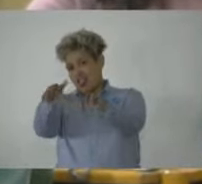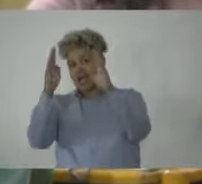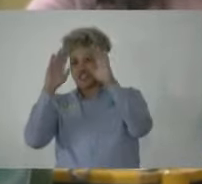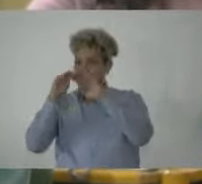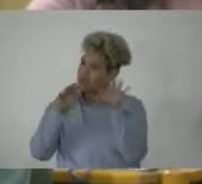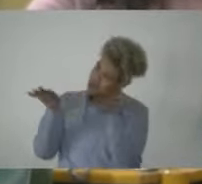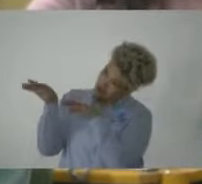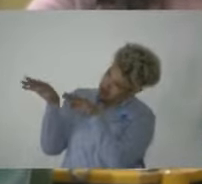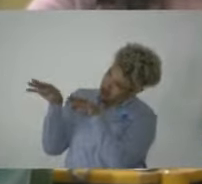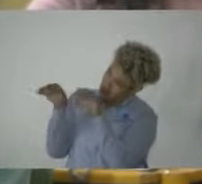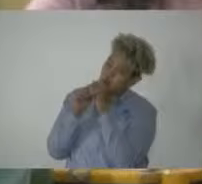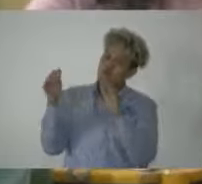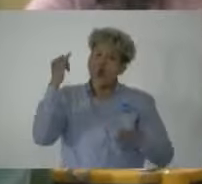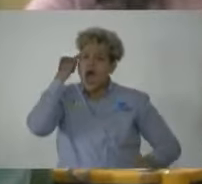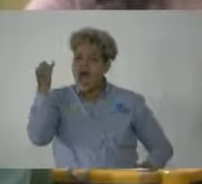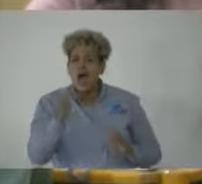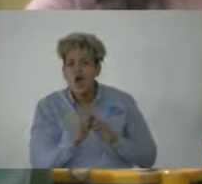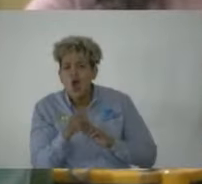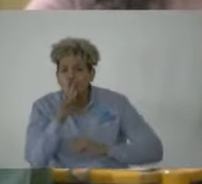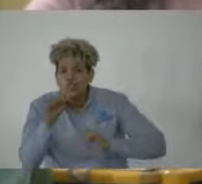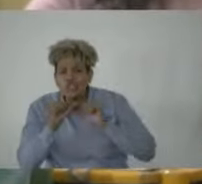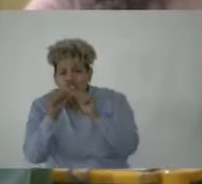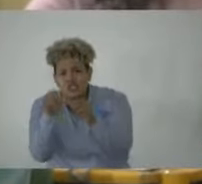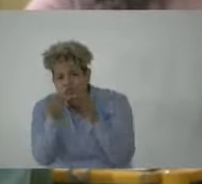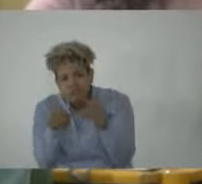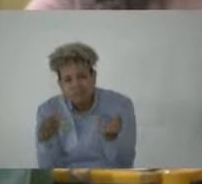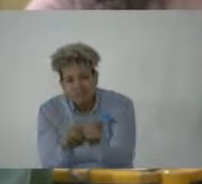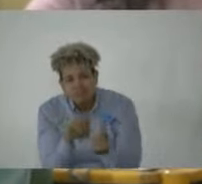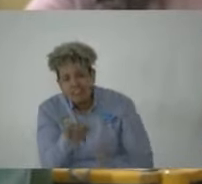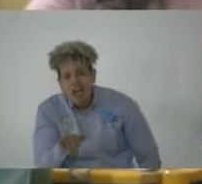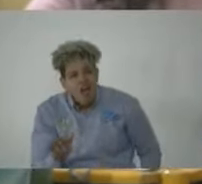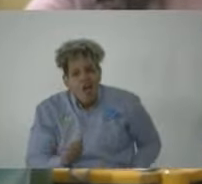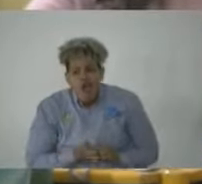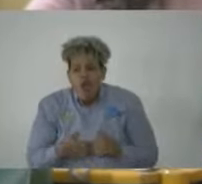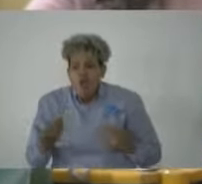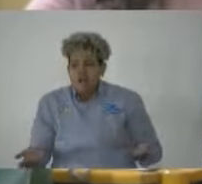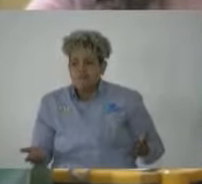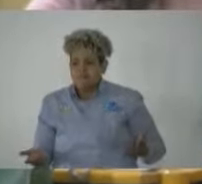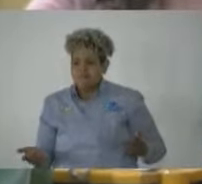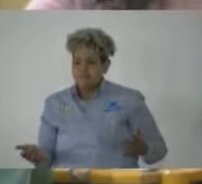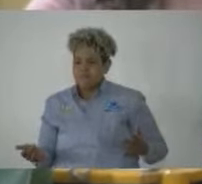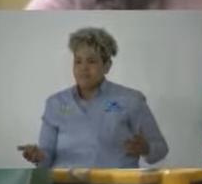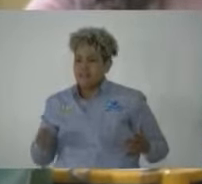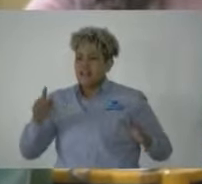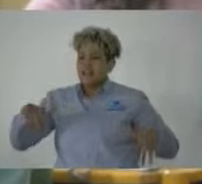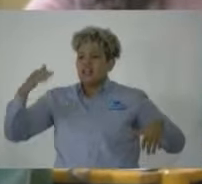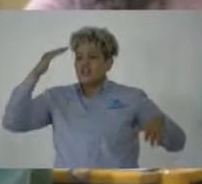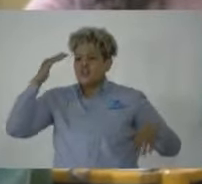Jamaicans without any idea about how to sustainably finance it. They did not even know the cost.